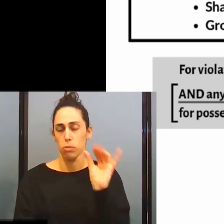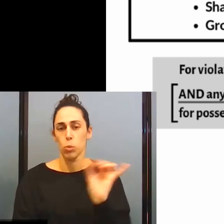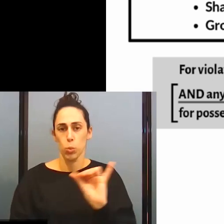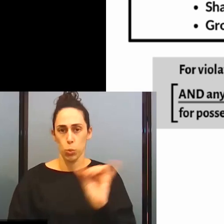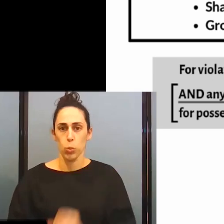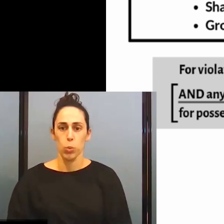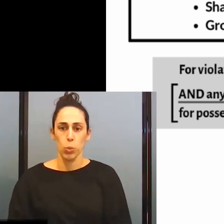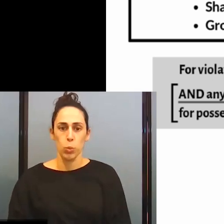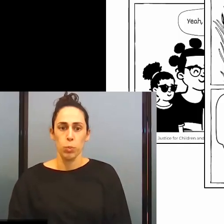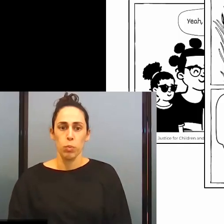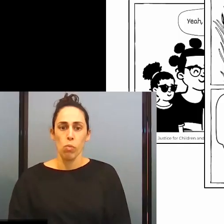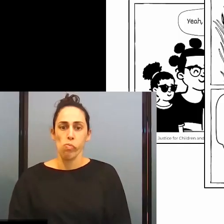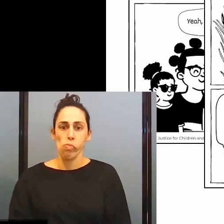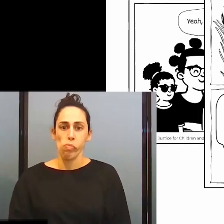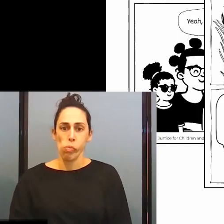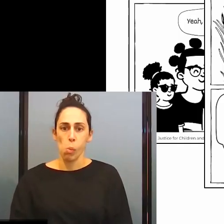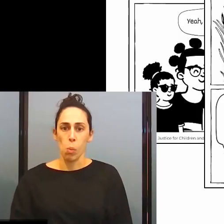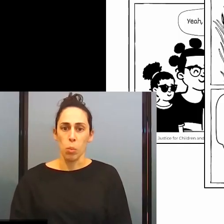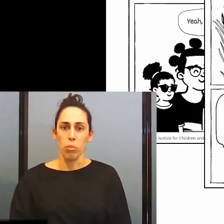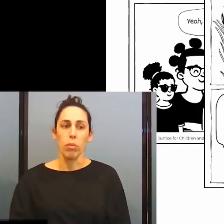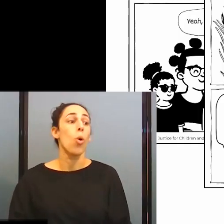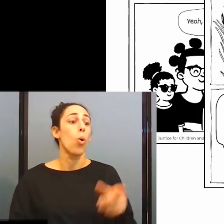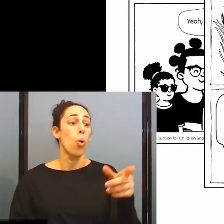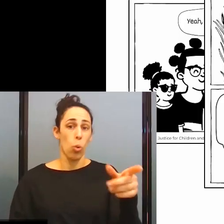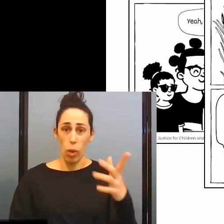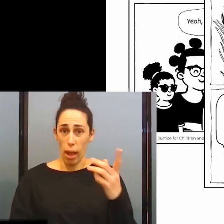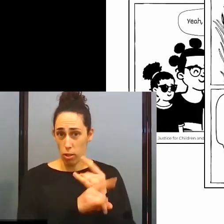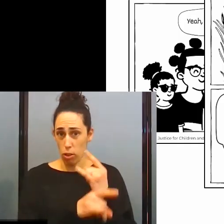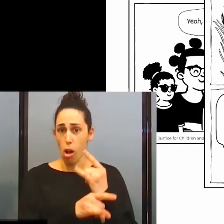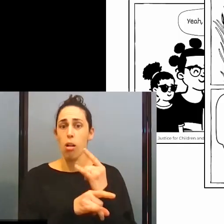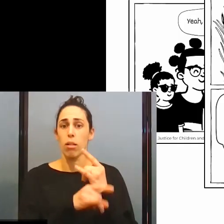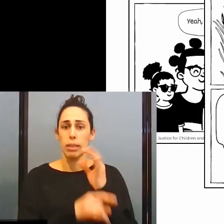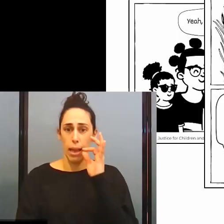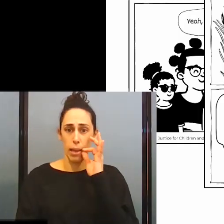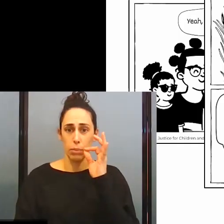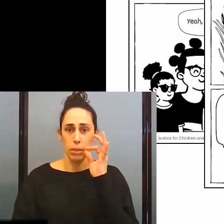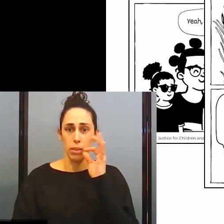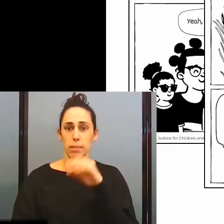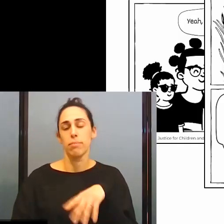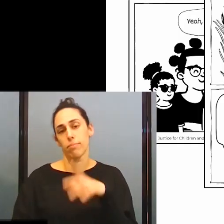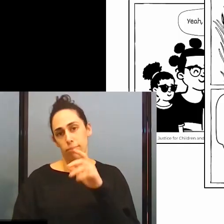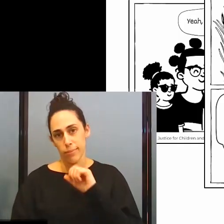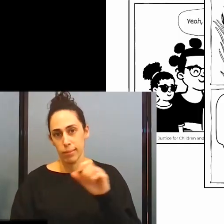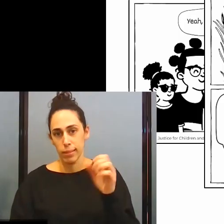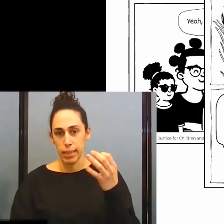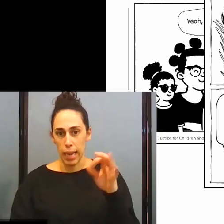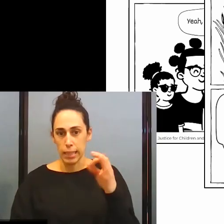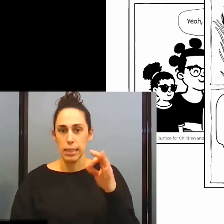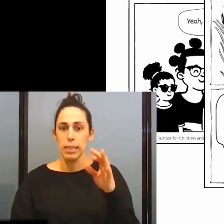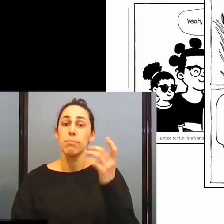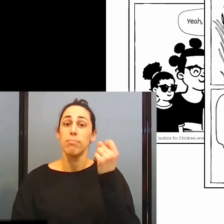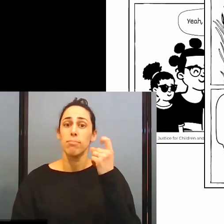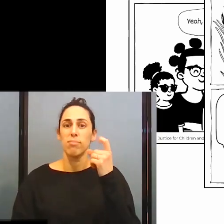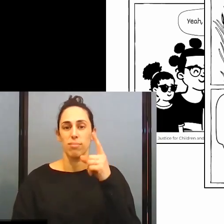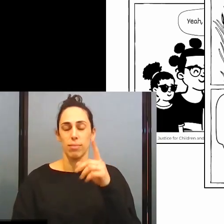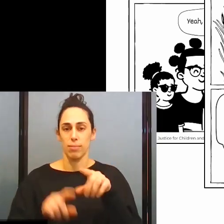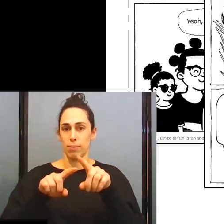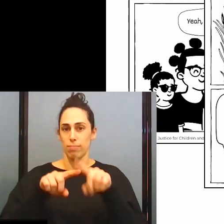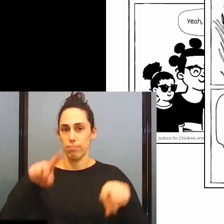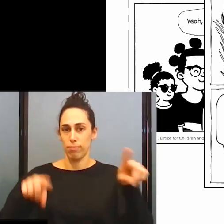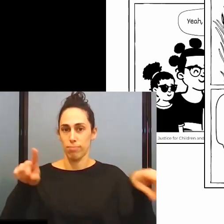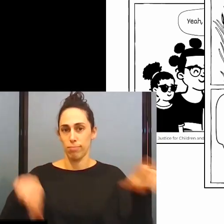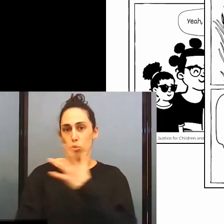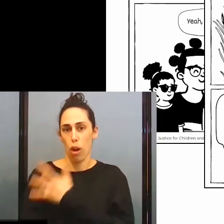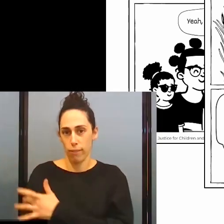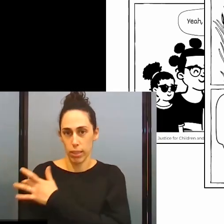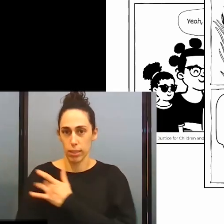get to, alcohol, cannabis, it's 19, it's provincial, so it's different in different provinces. So cannabis